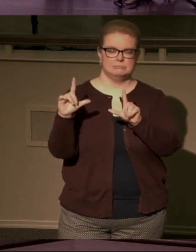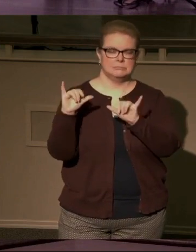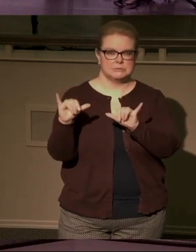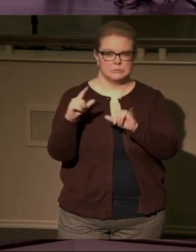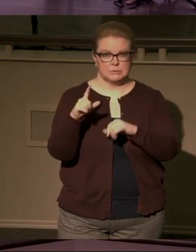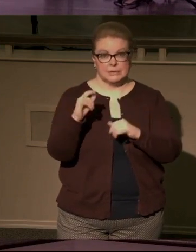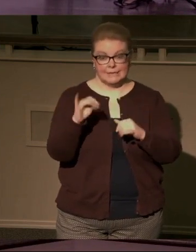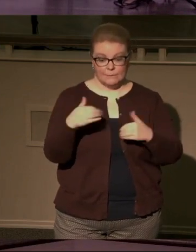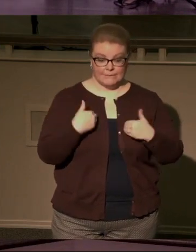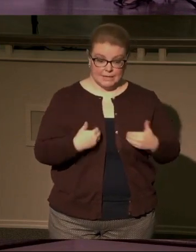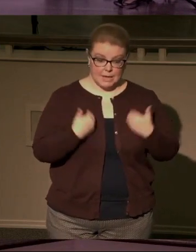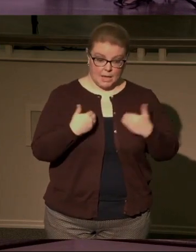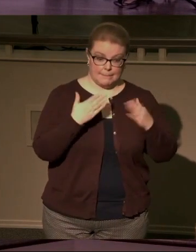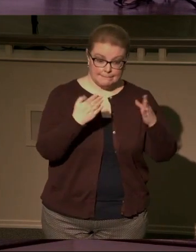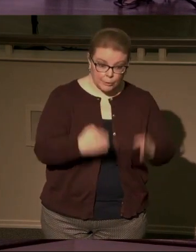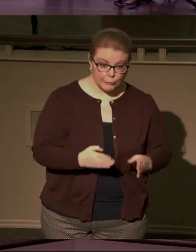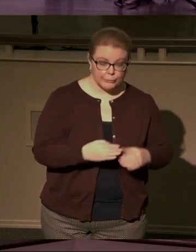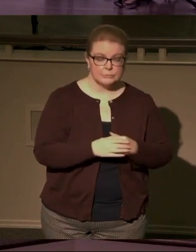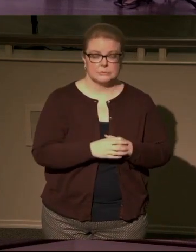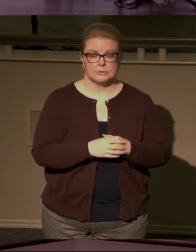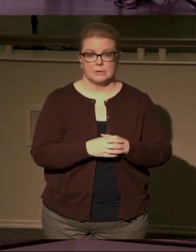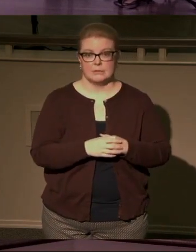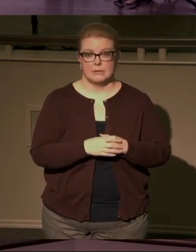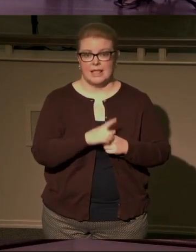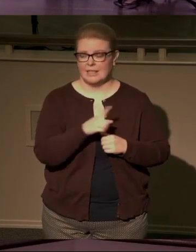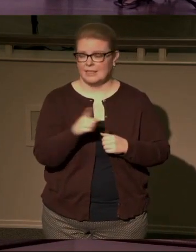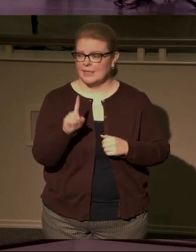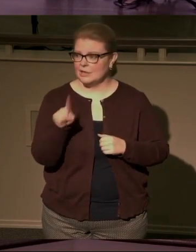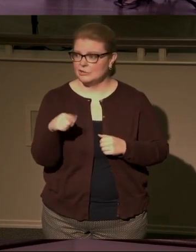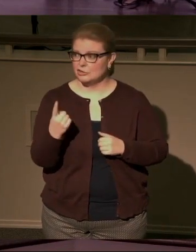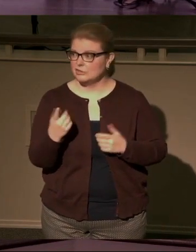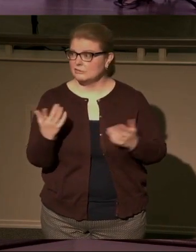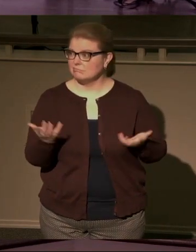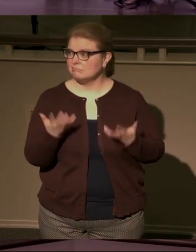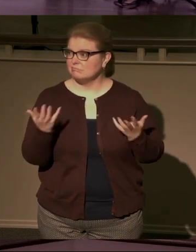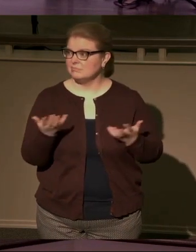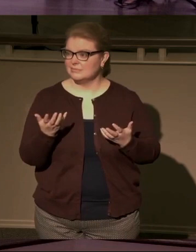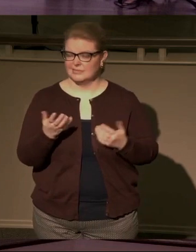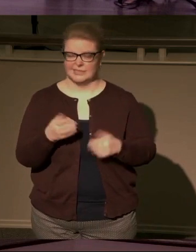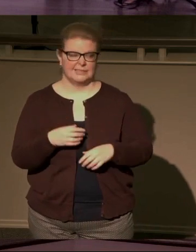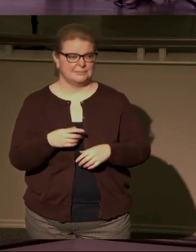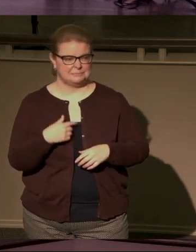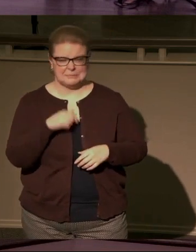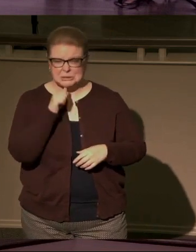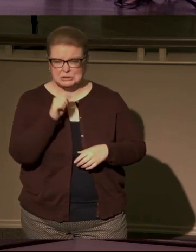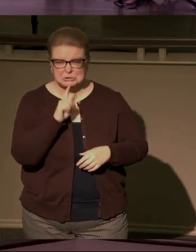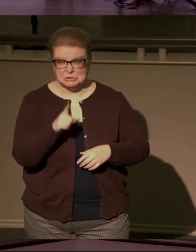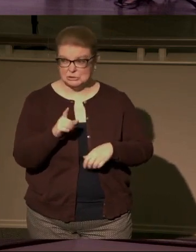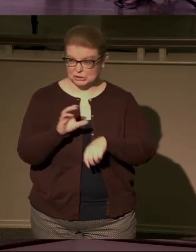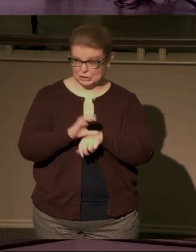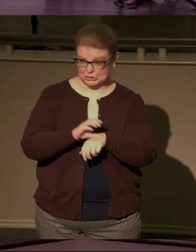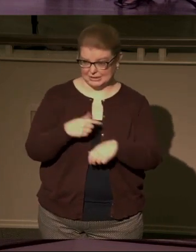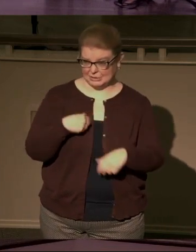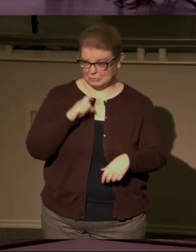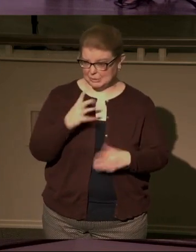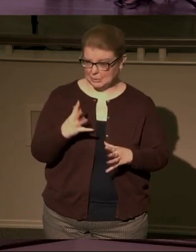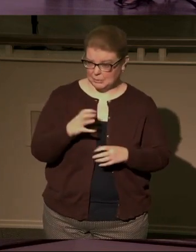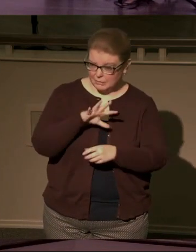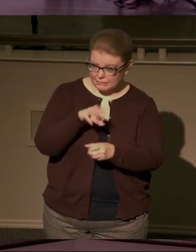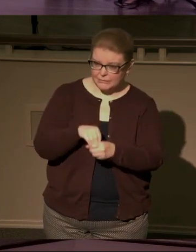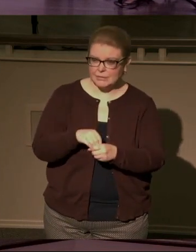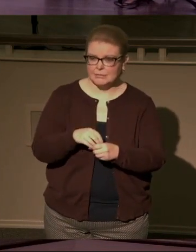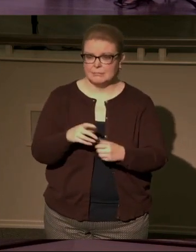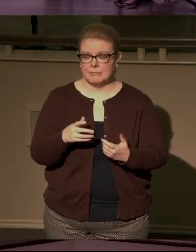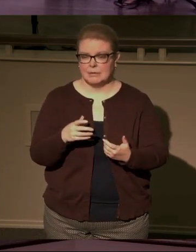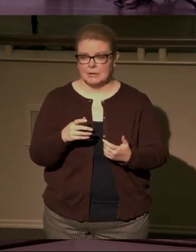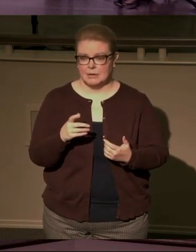got a young person and they just, like, churches, they're not sure that church is their thing, and they don't at least want to